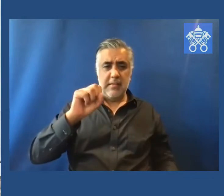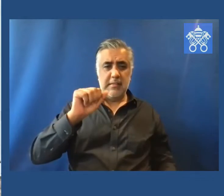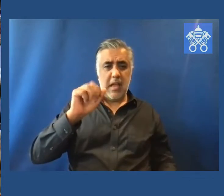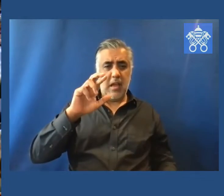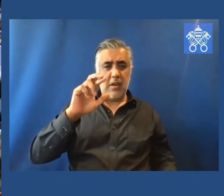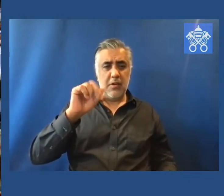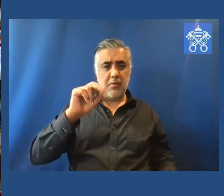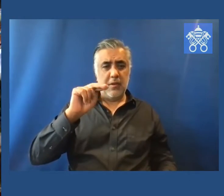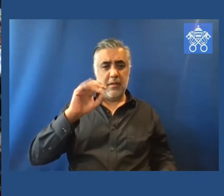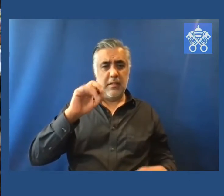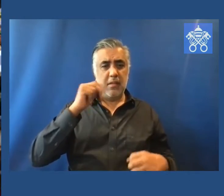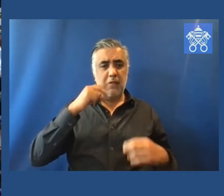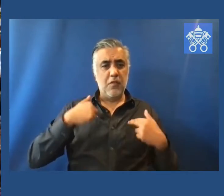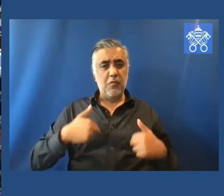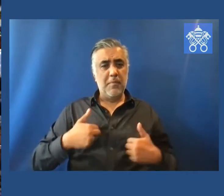against